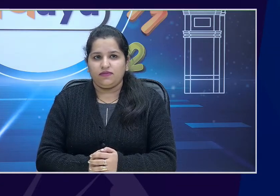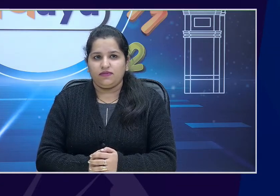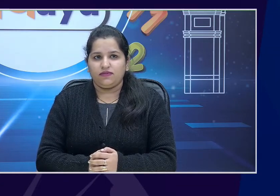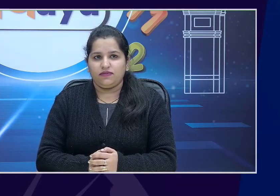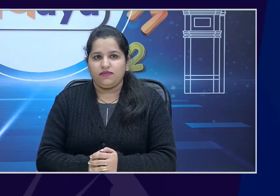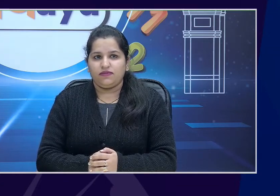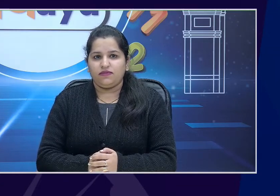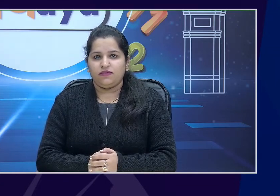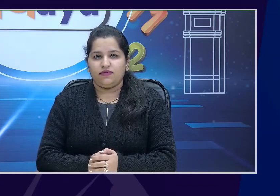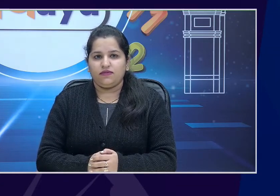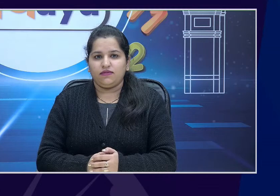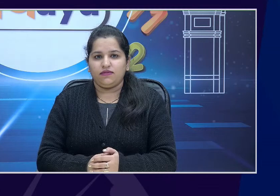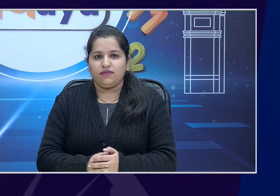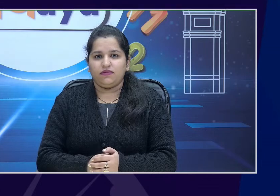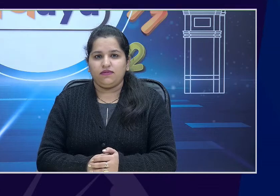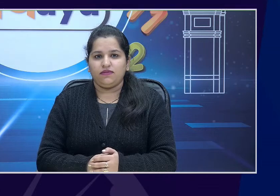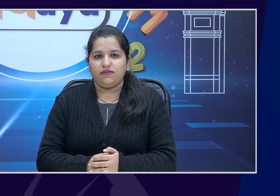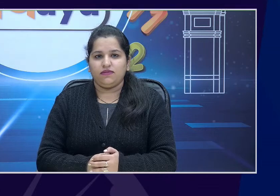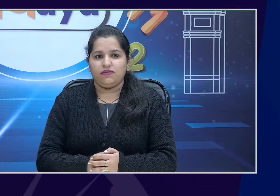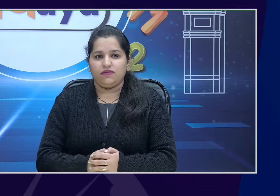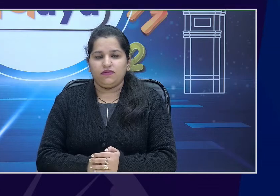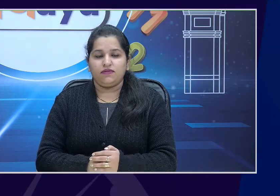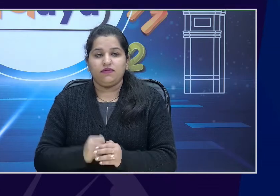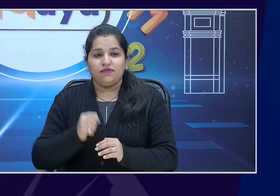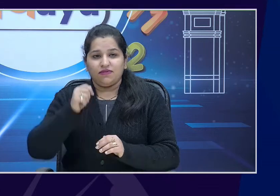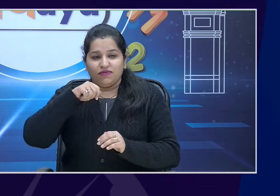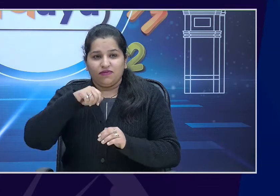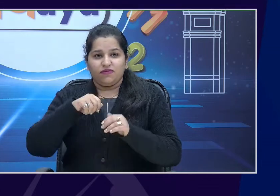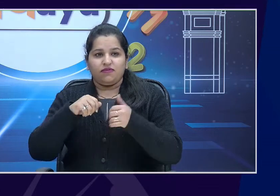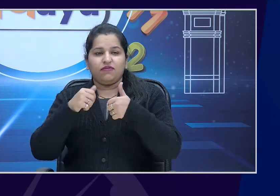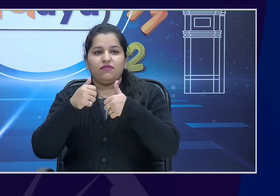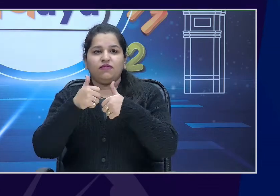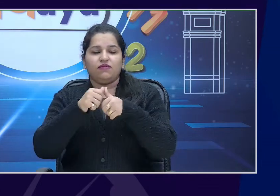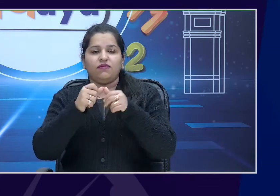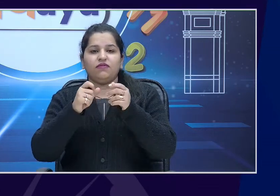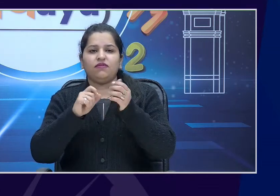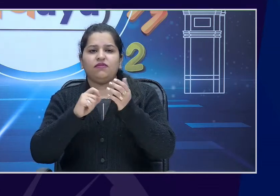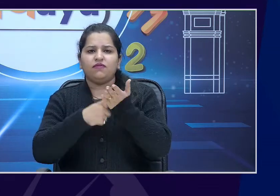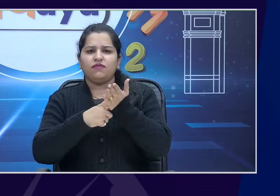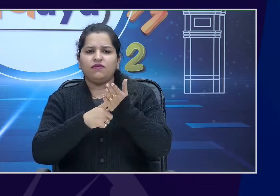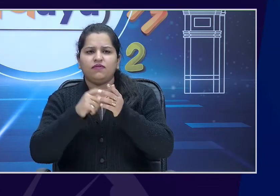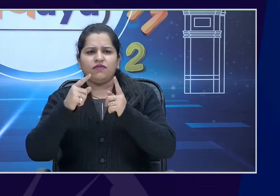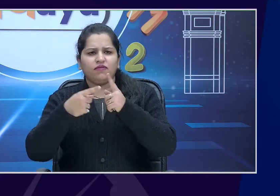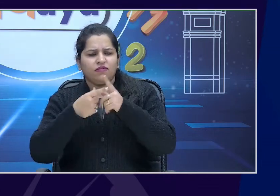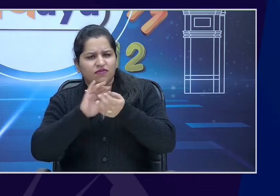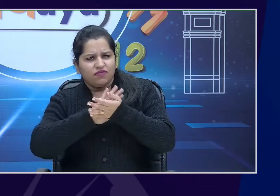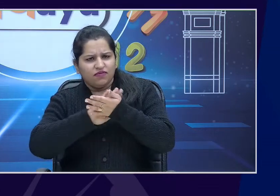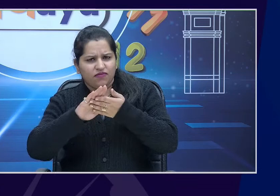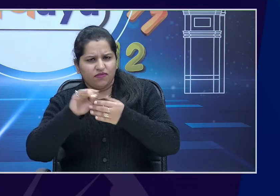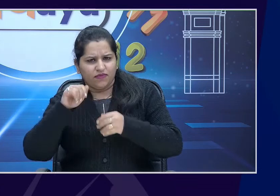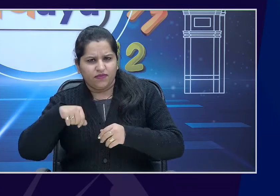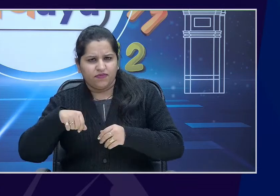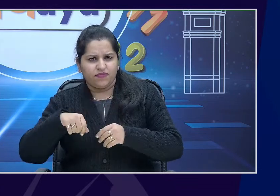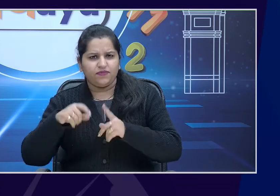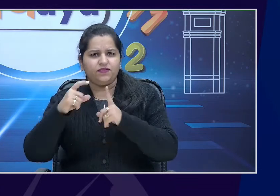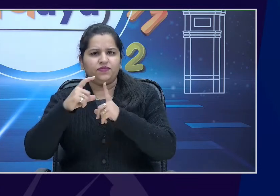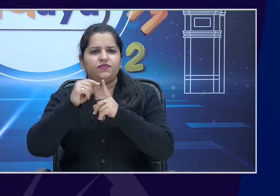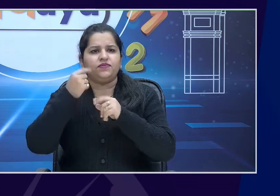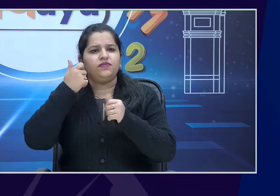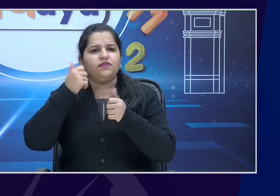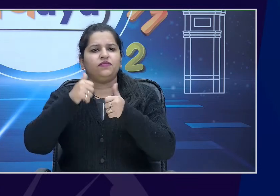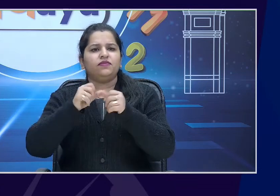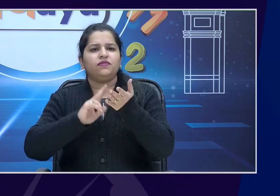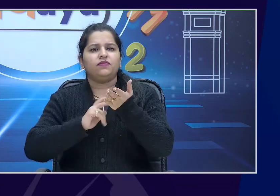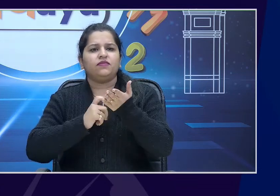Here is it is an art diary. Art diary can be, they can express in pictures, where they can